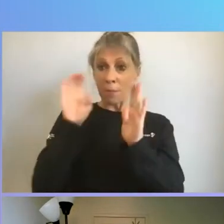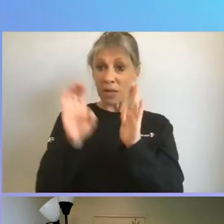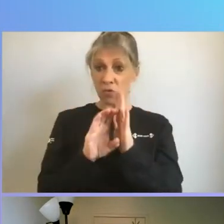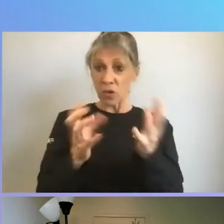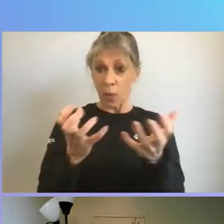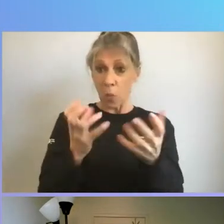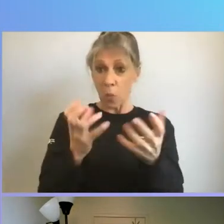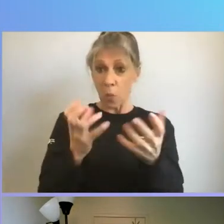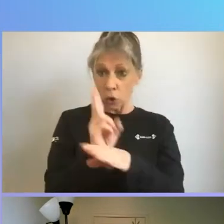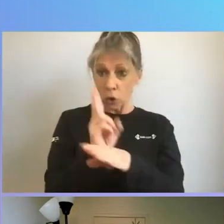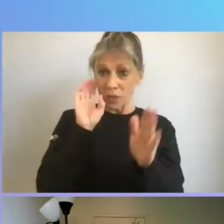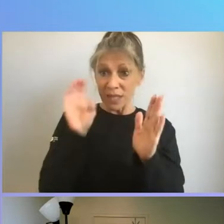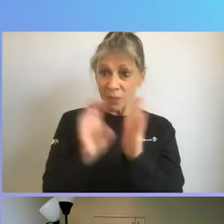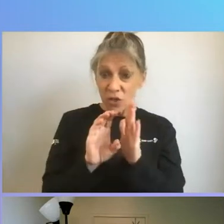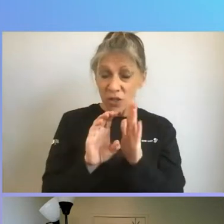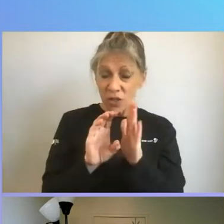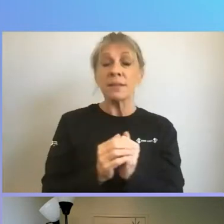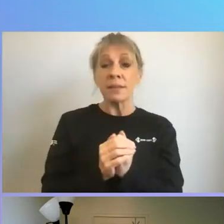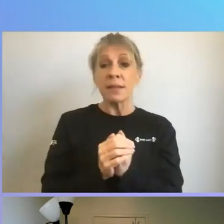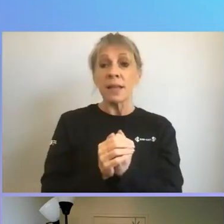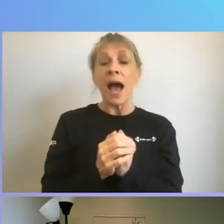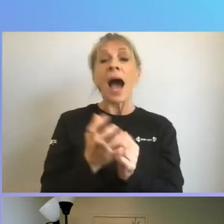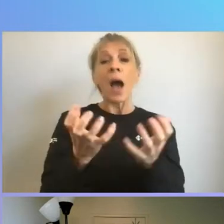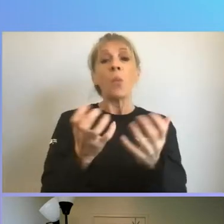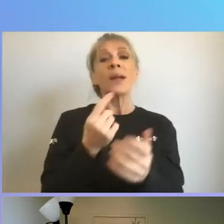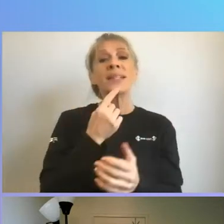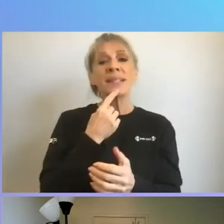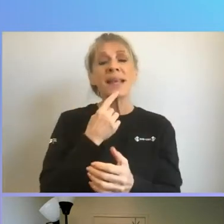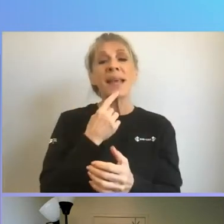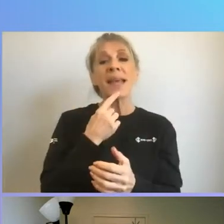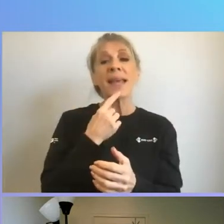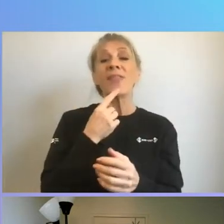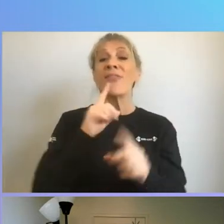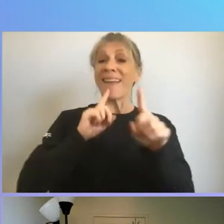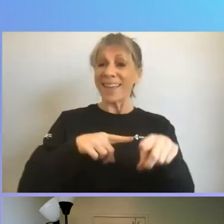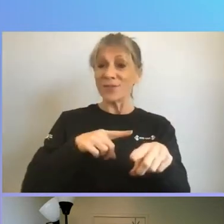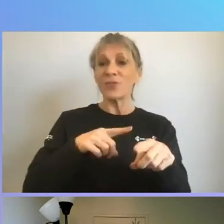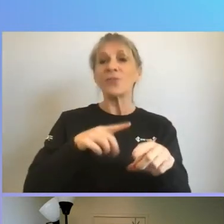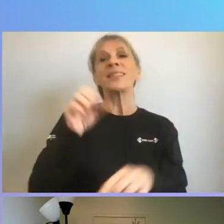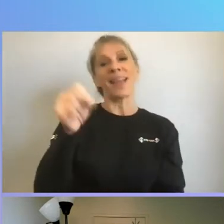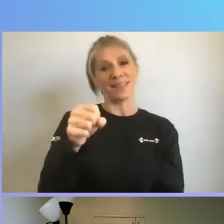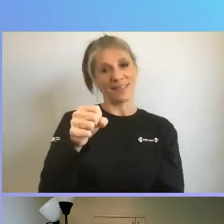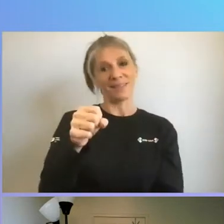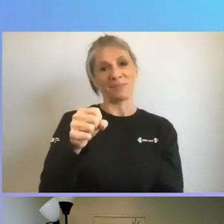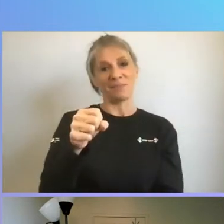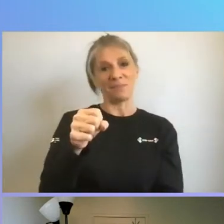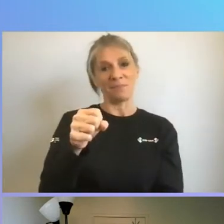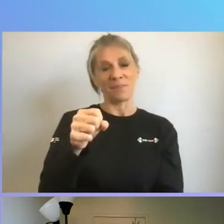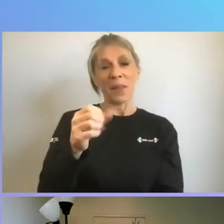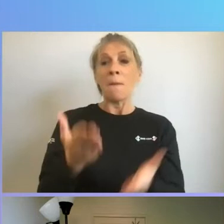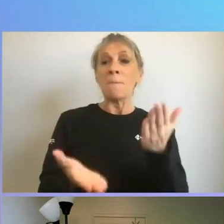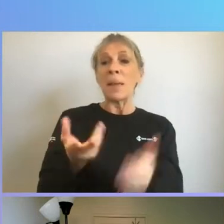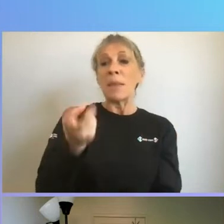use images? And I have to say that the answer is yes. Maybe